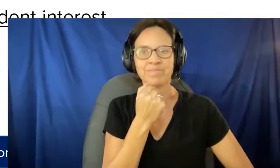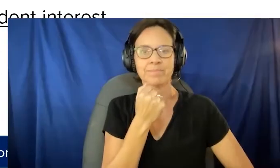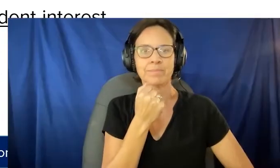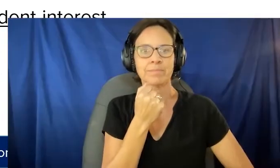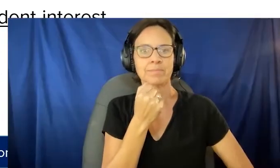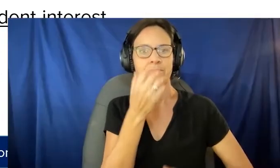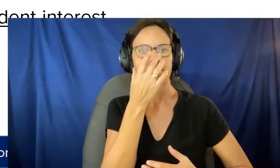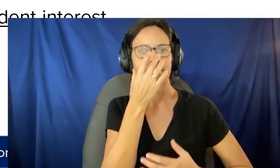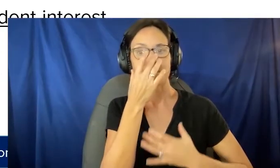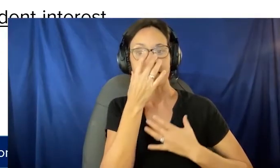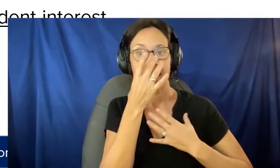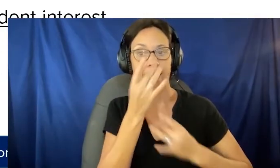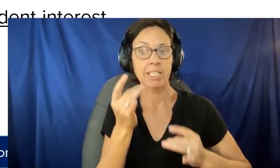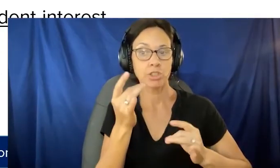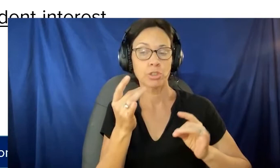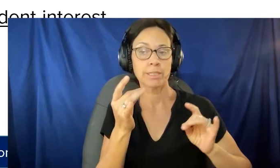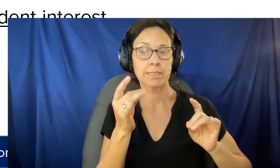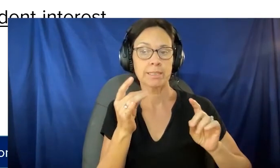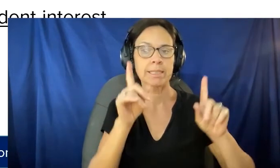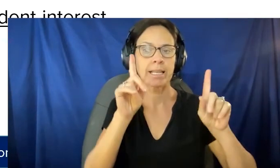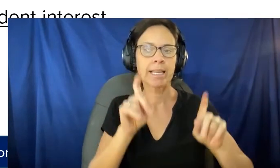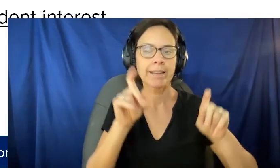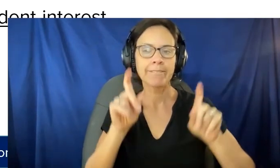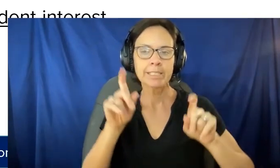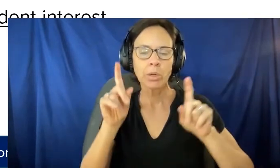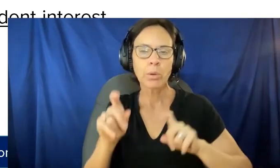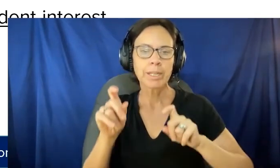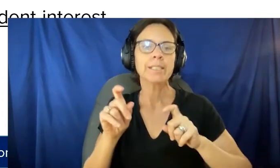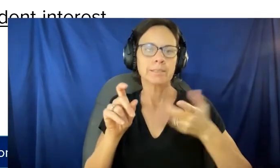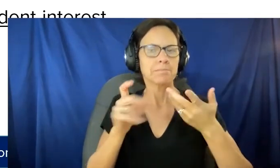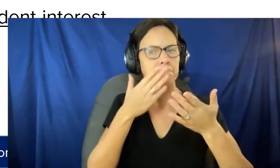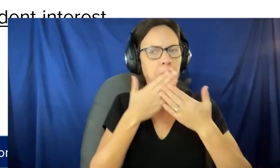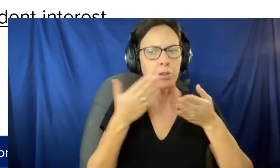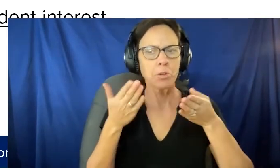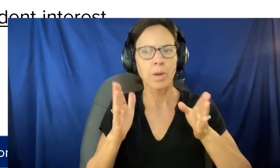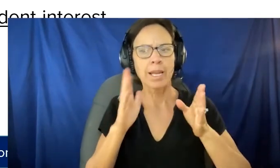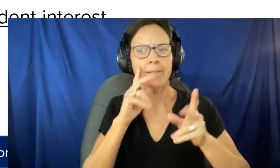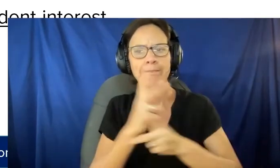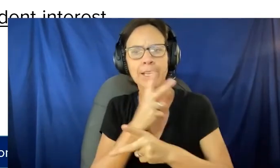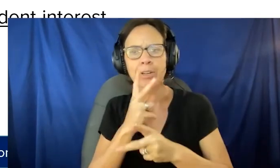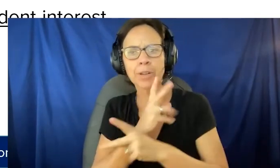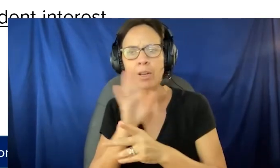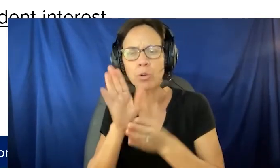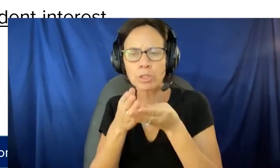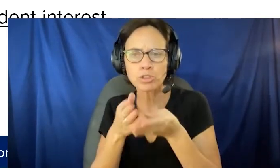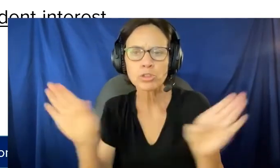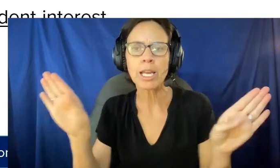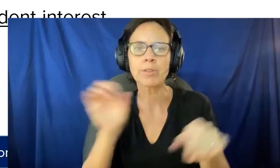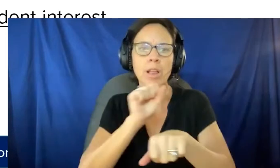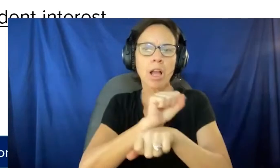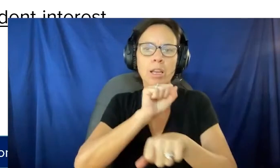Interest inventories are a great way to kind of pinpoint the general